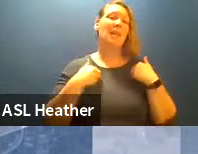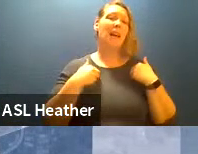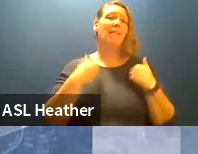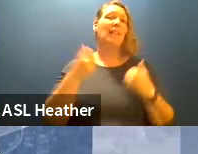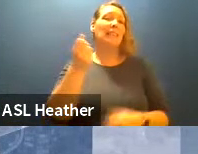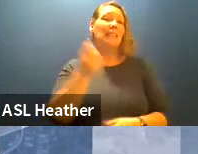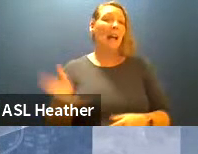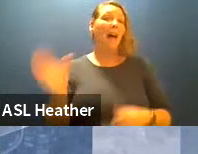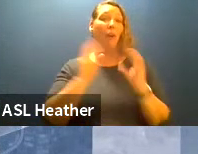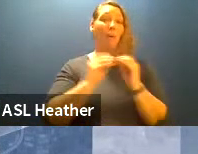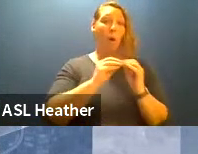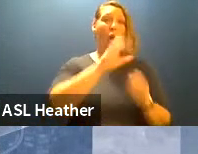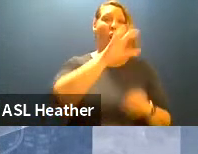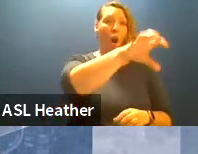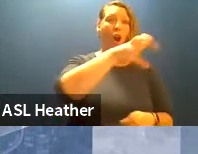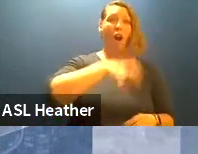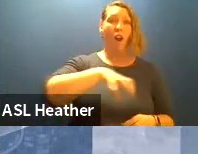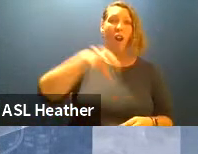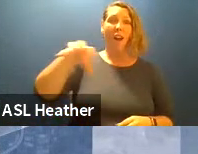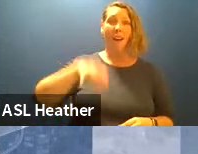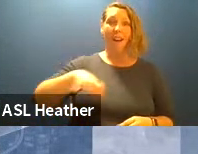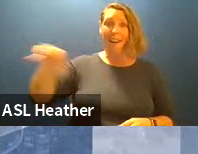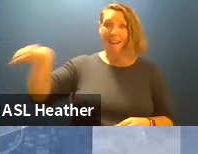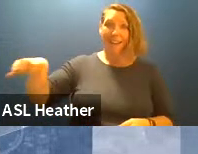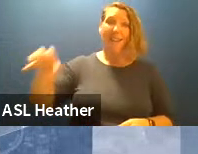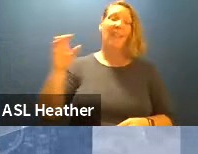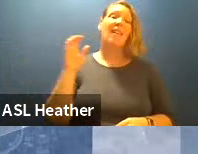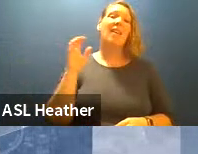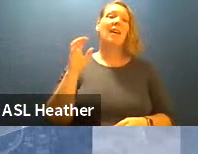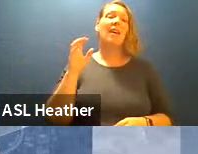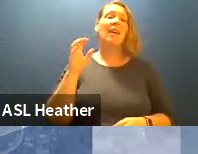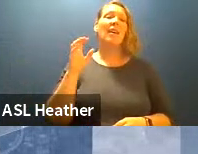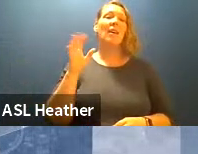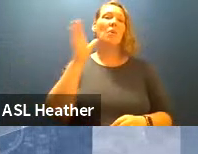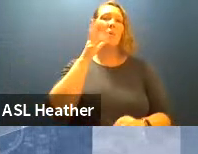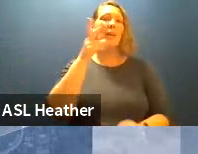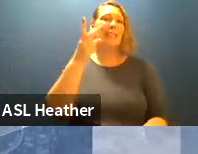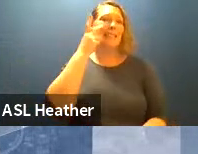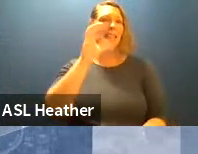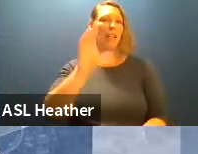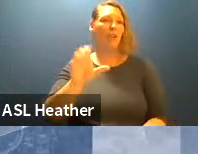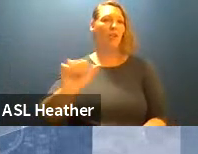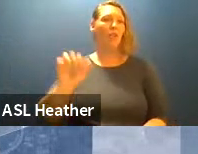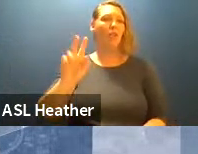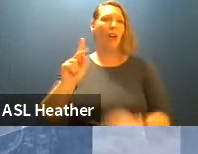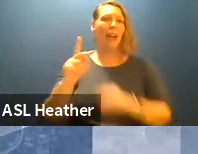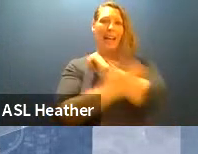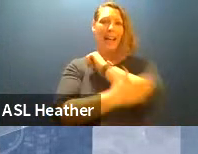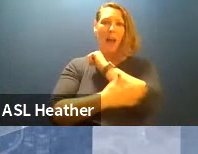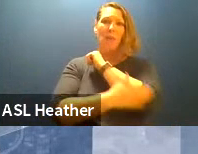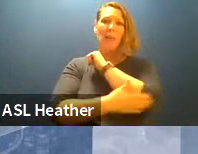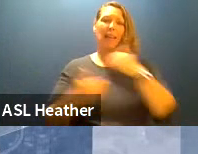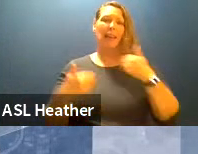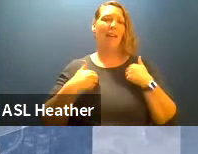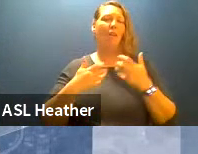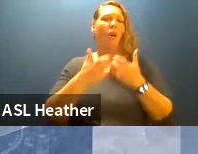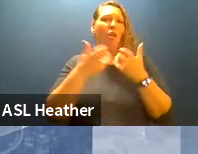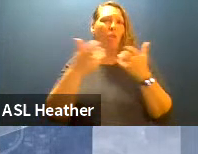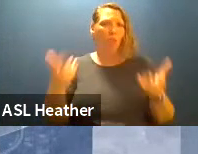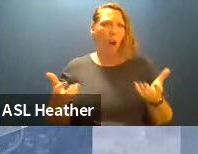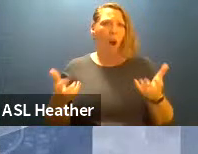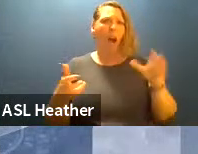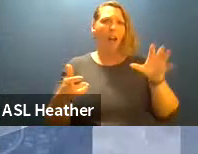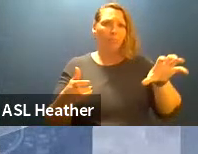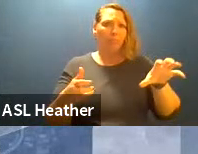more concentrations, including in the program area. And you can kind of see that Clark County has a lot of pockets